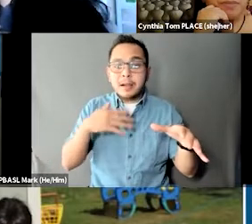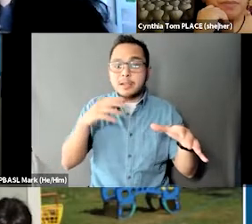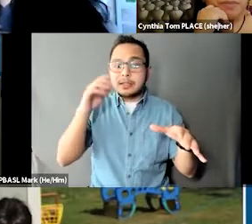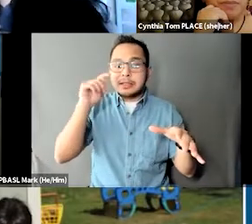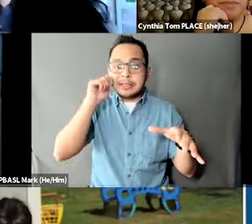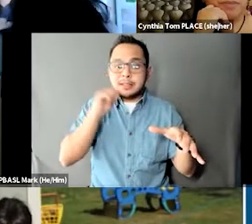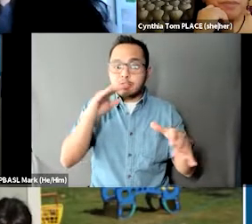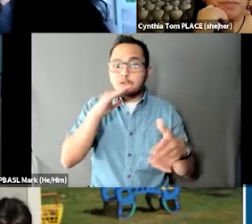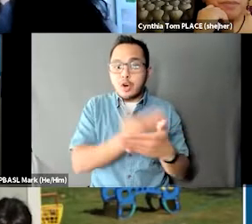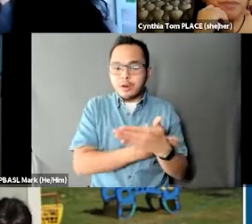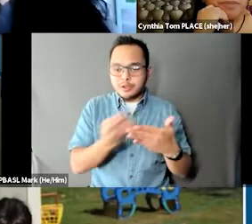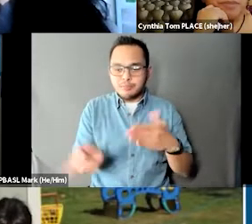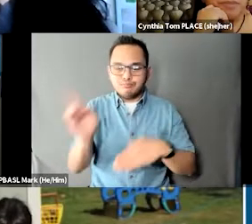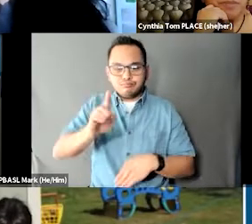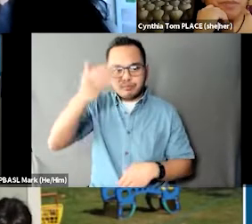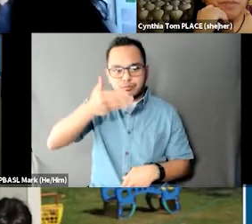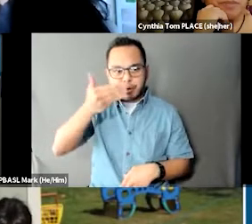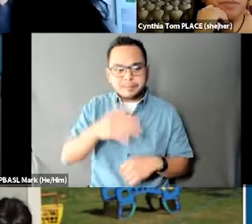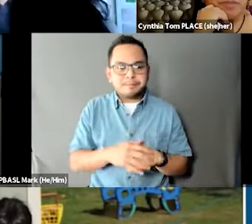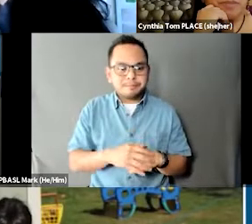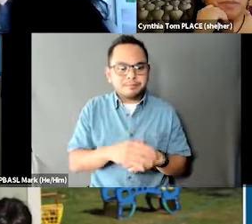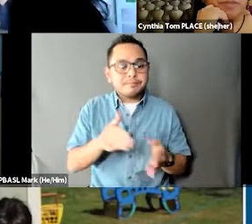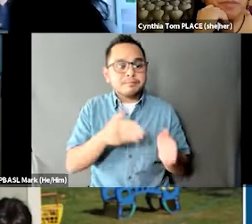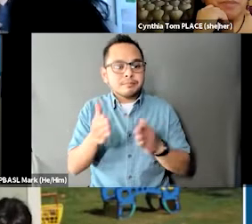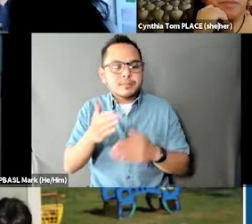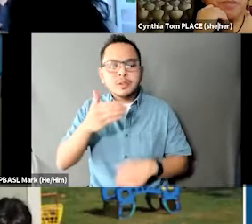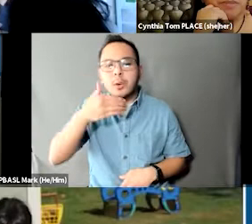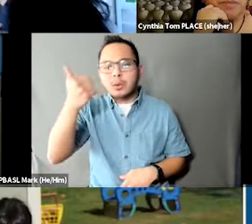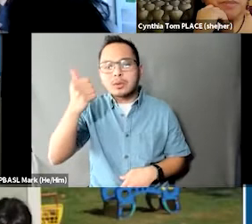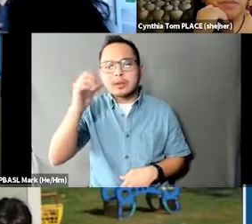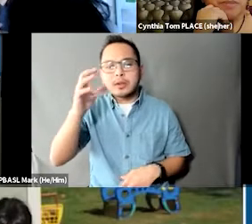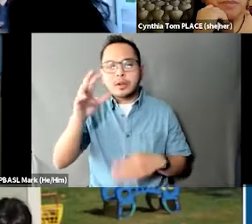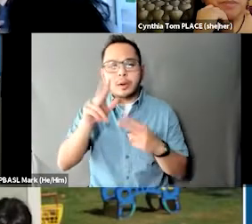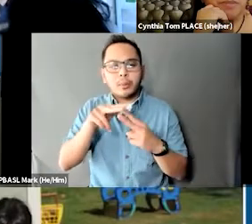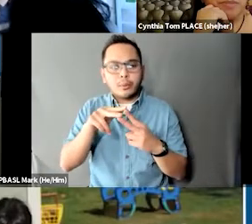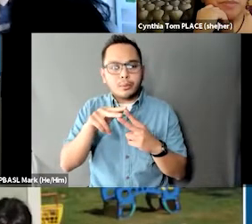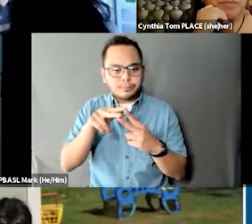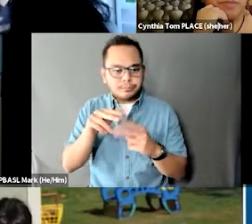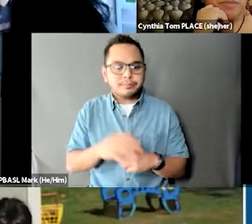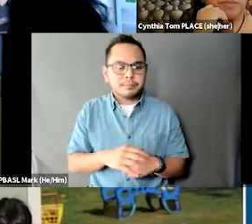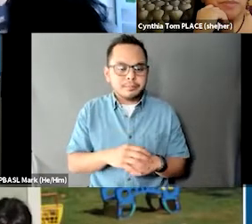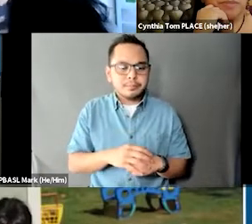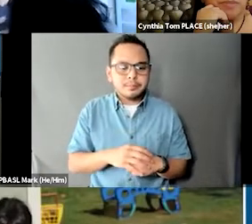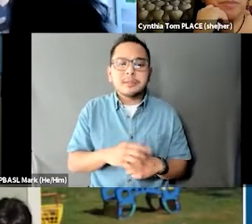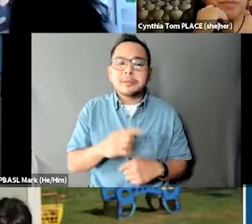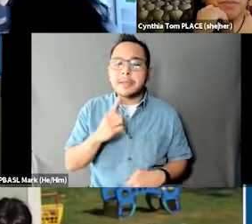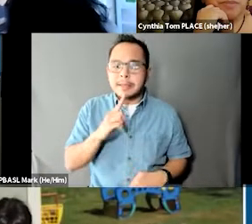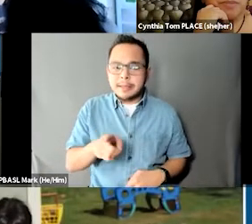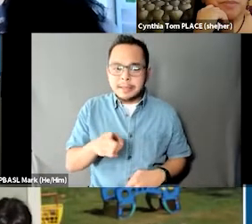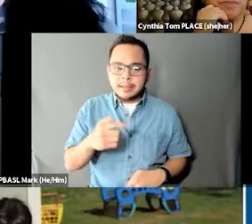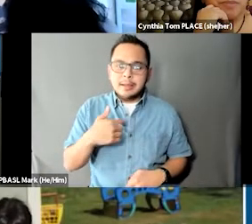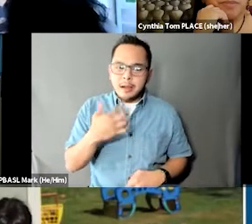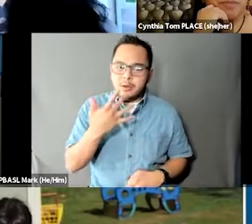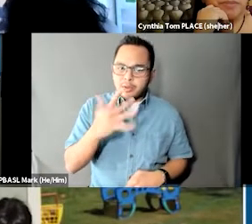by redwood trees. And next to that is an image of an elderly couple. So I was very fortunate that despite